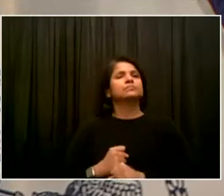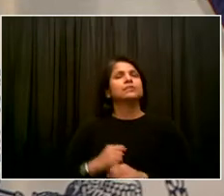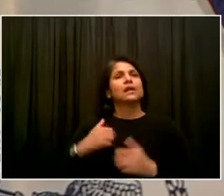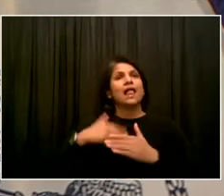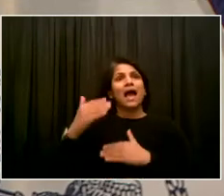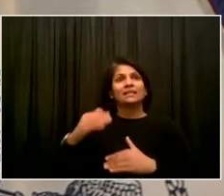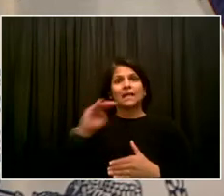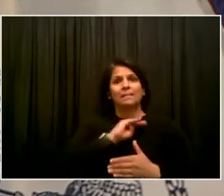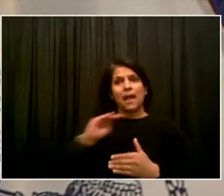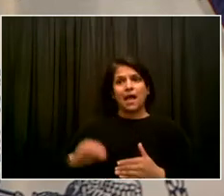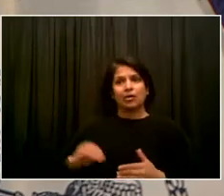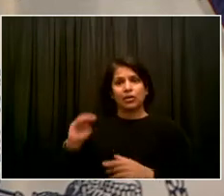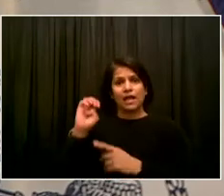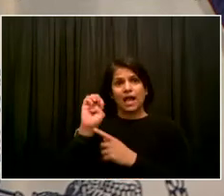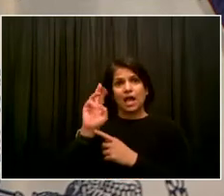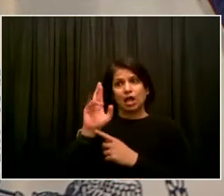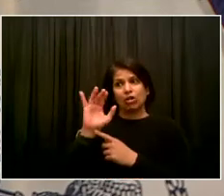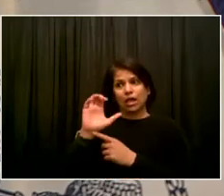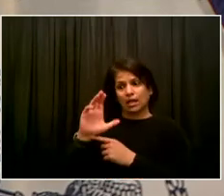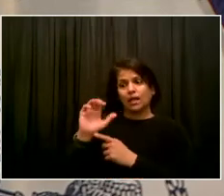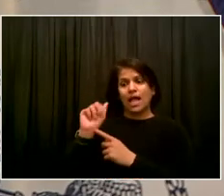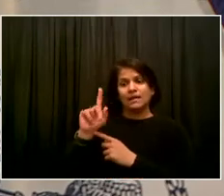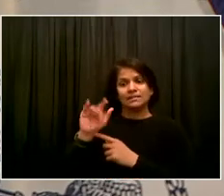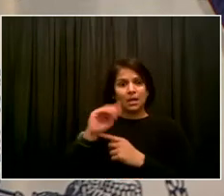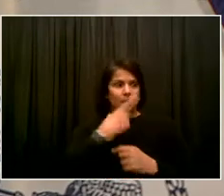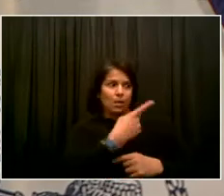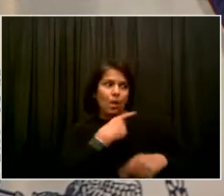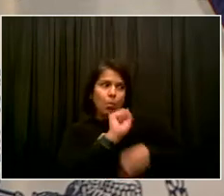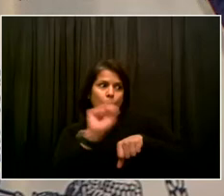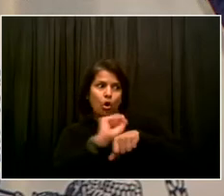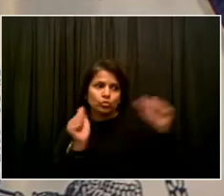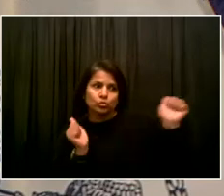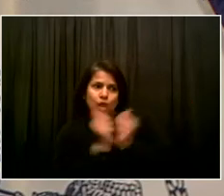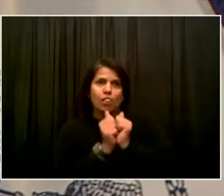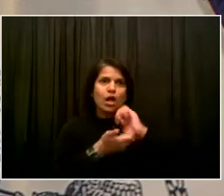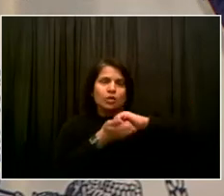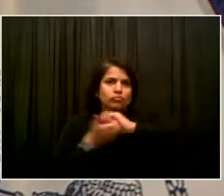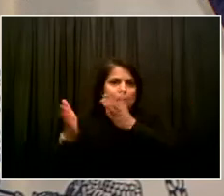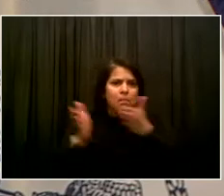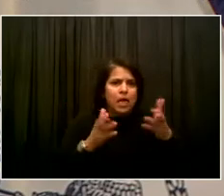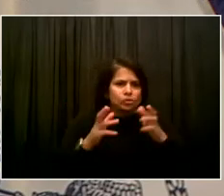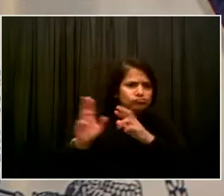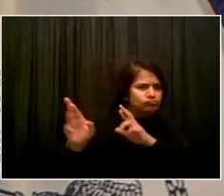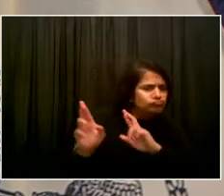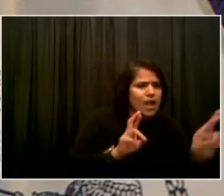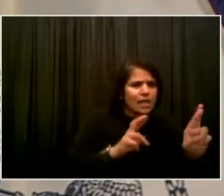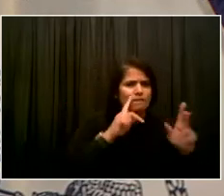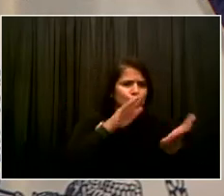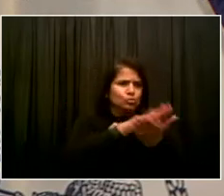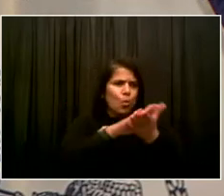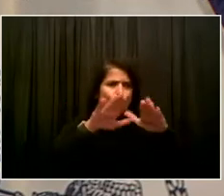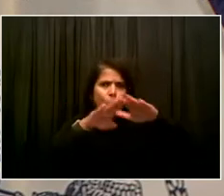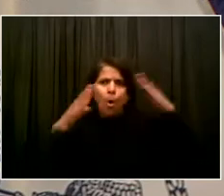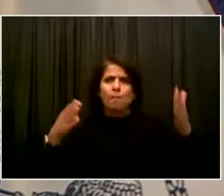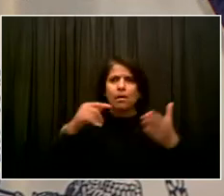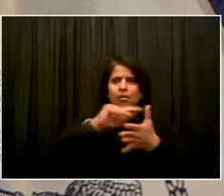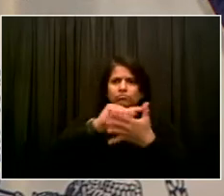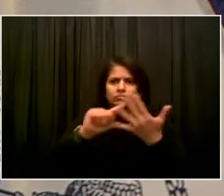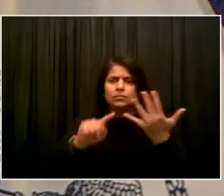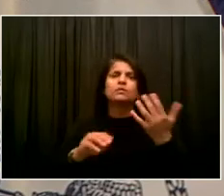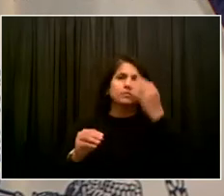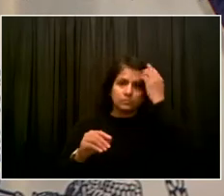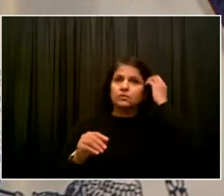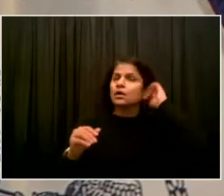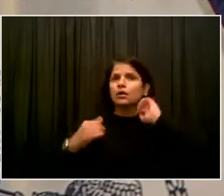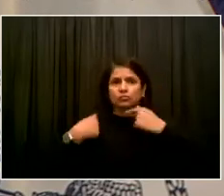a seamless transition. I want to thank the mayor-elect and his extraordinary team. I want to thank my team that have been working night and day